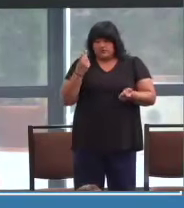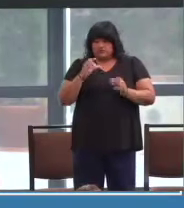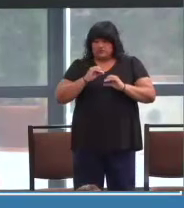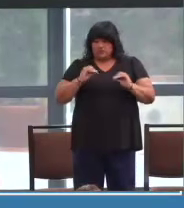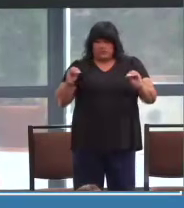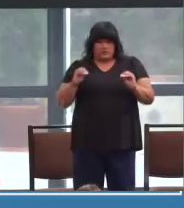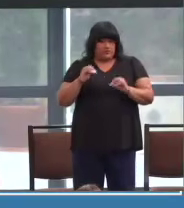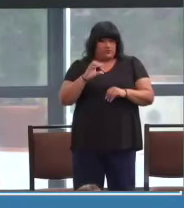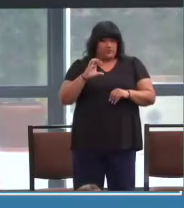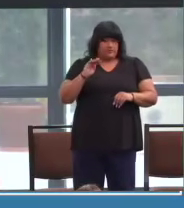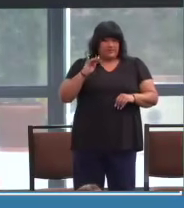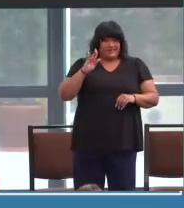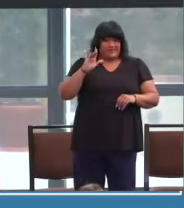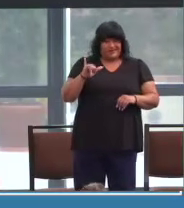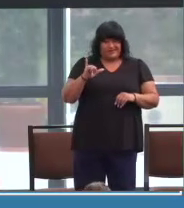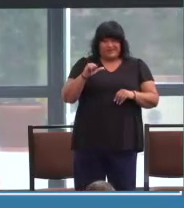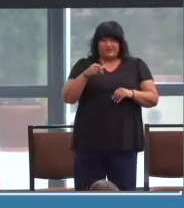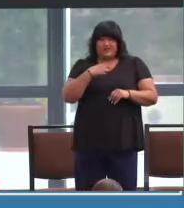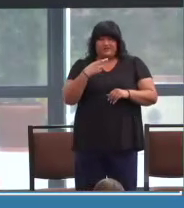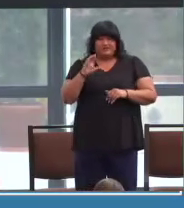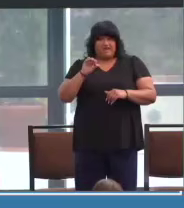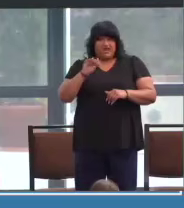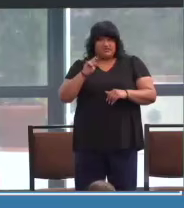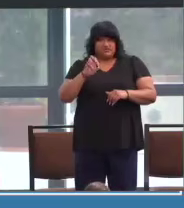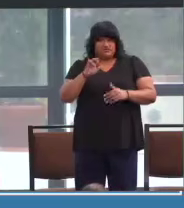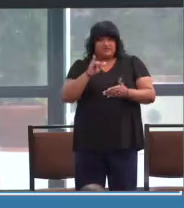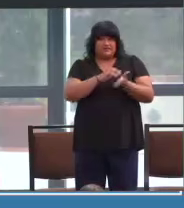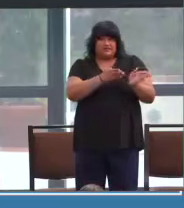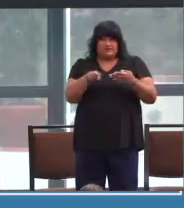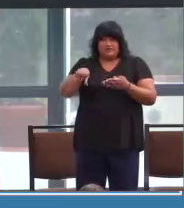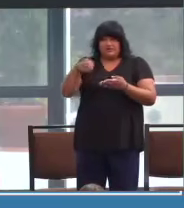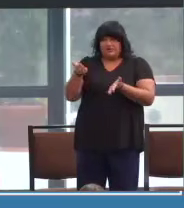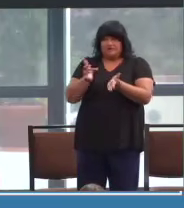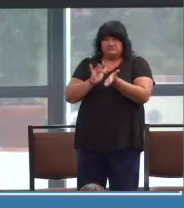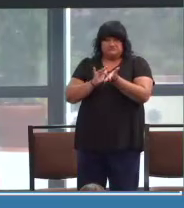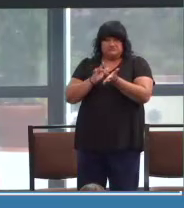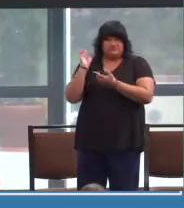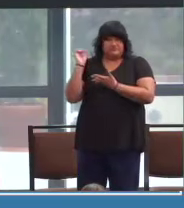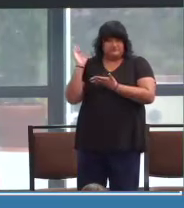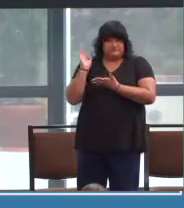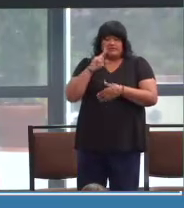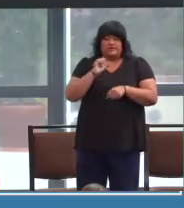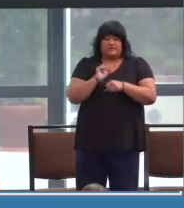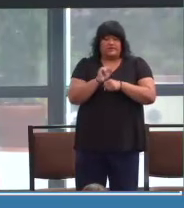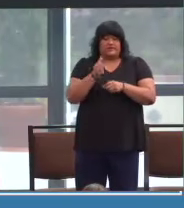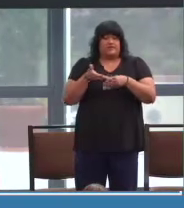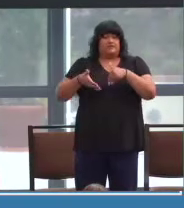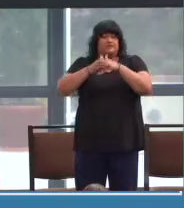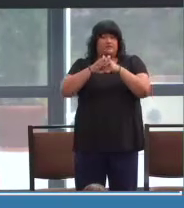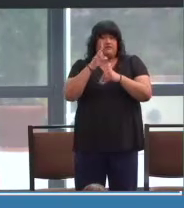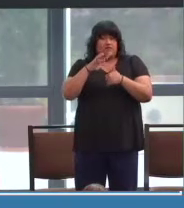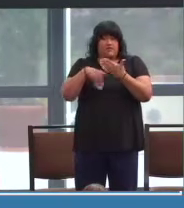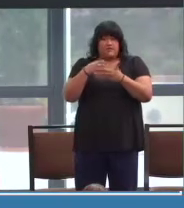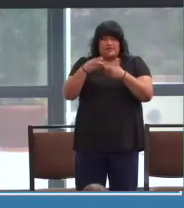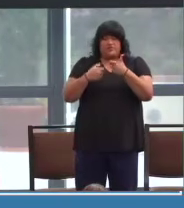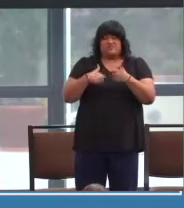like kidney disease, or some patients may be on a medication called tamoxifen, which can increase your risk of ocular problems, we take